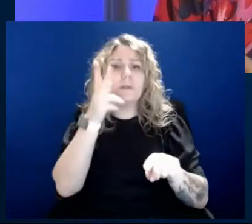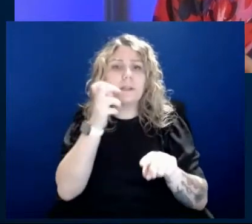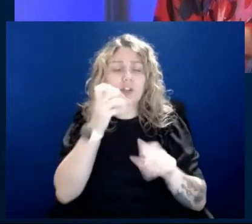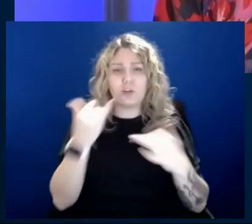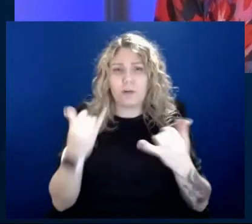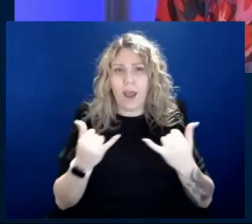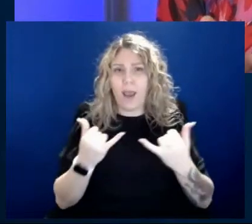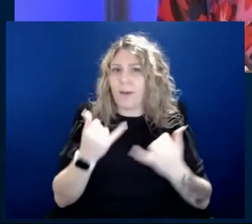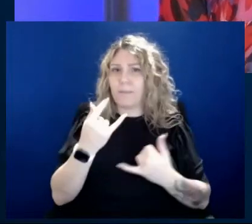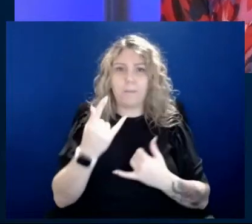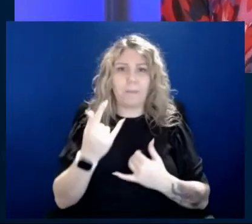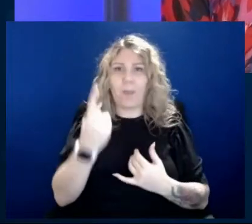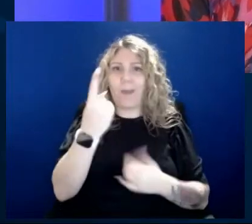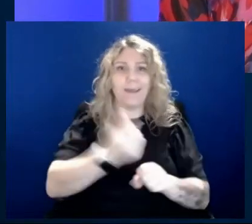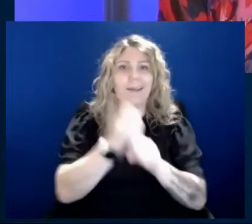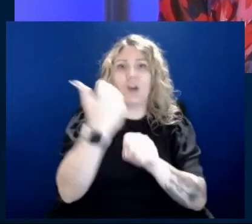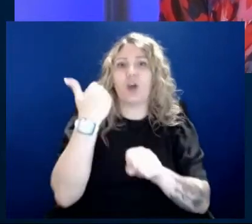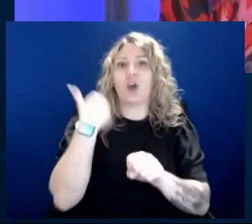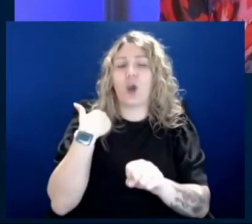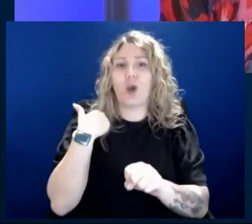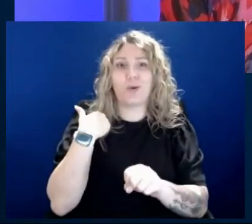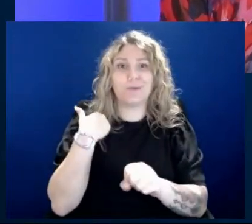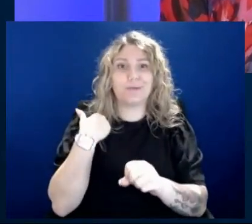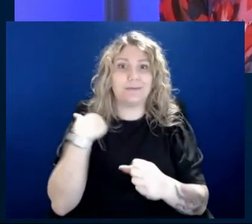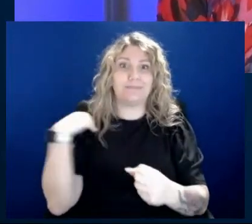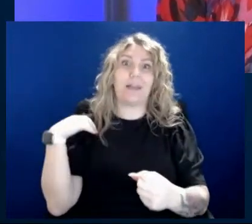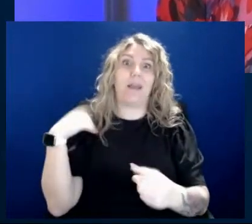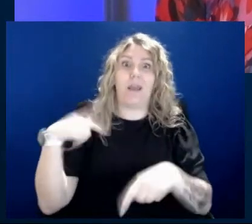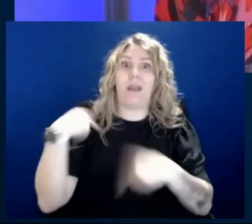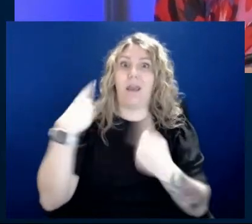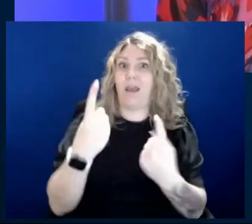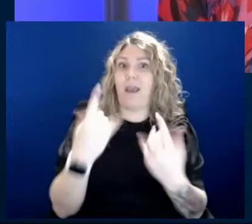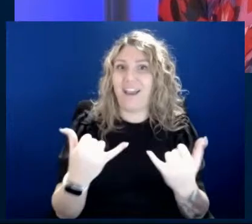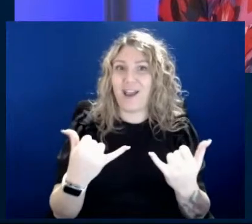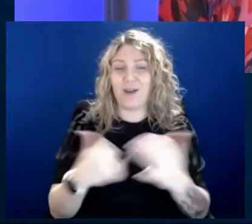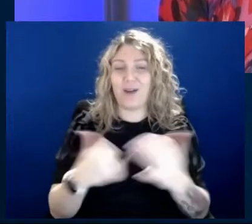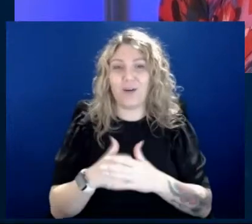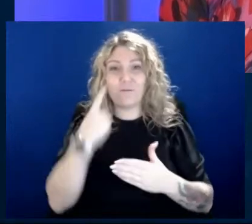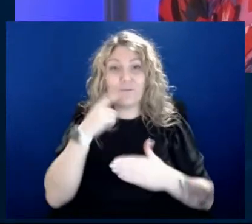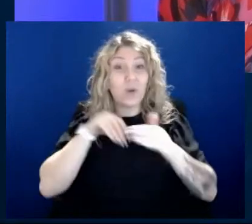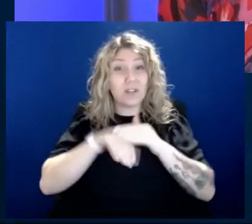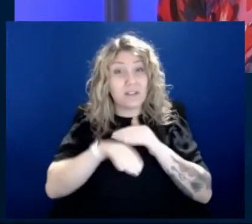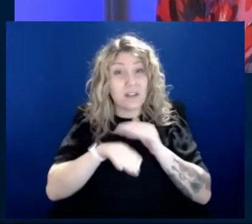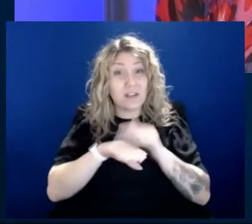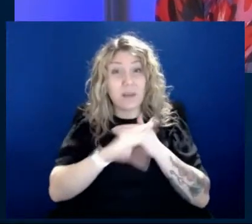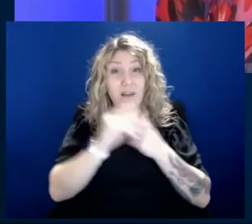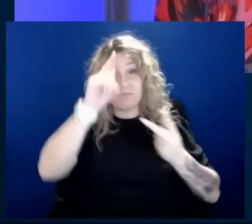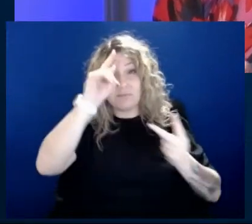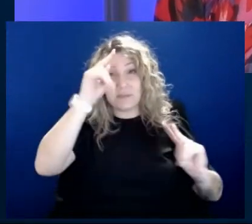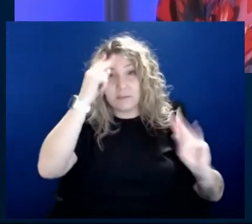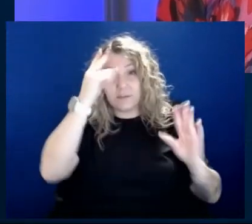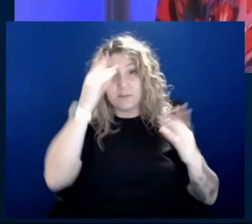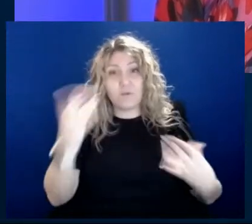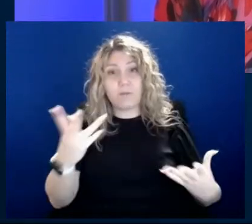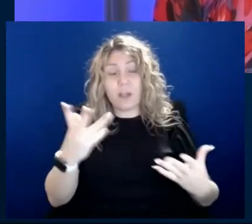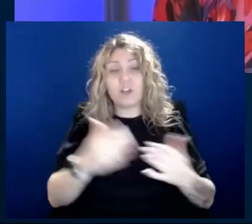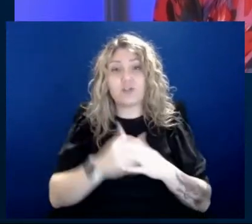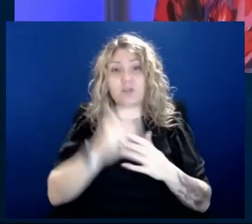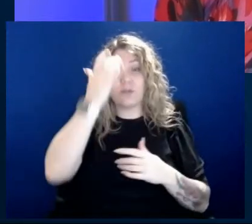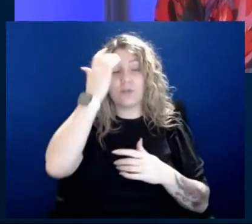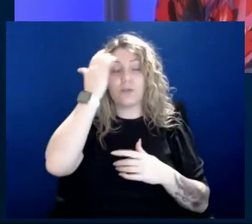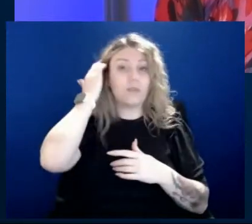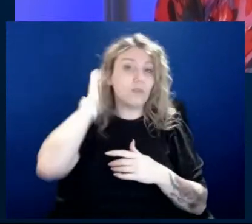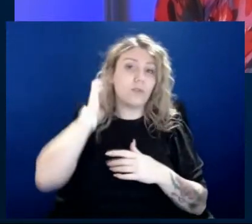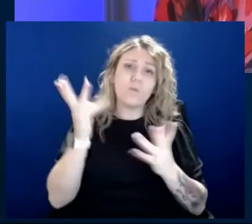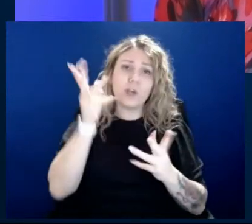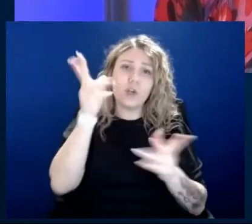year ago to now, when it comes to accessibility and the misinformation, just what are you hearing in those